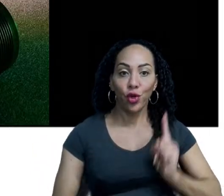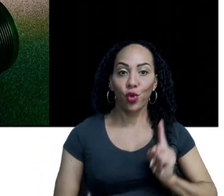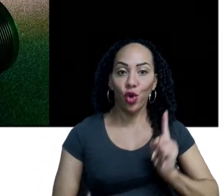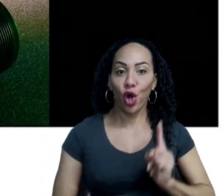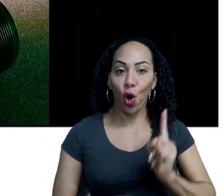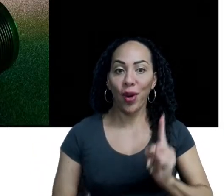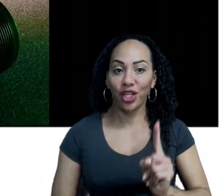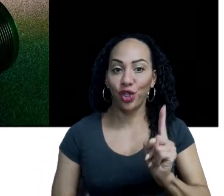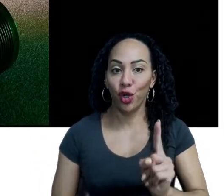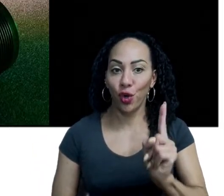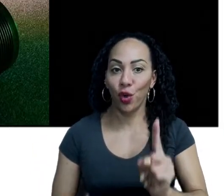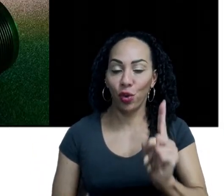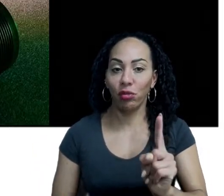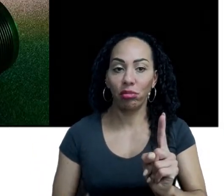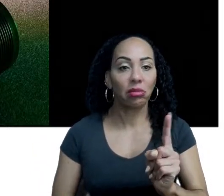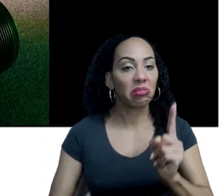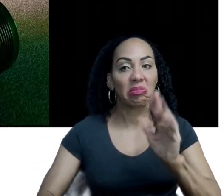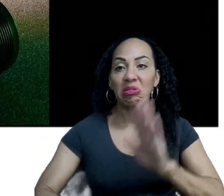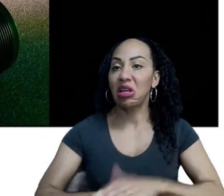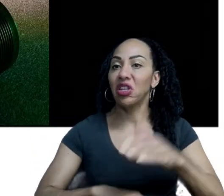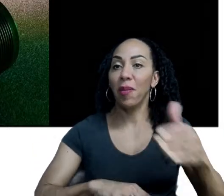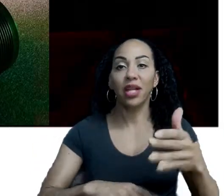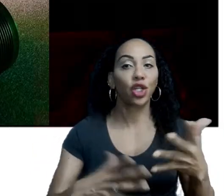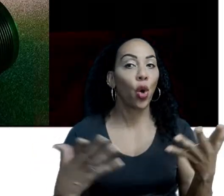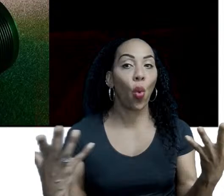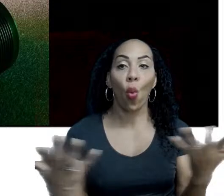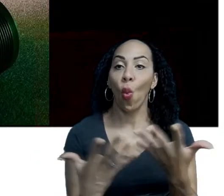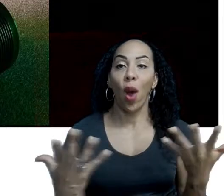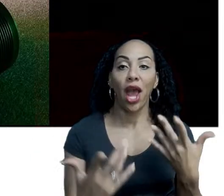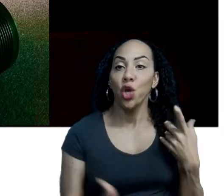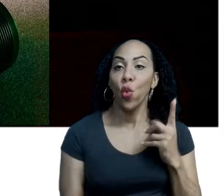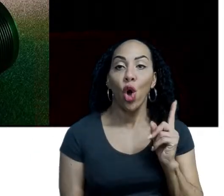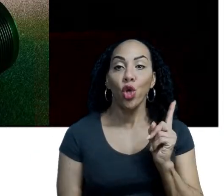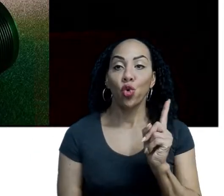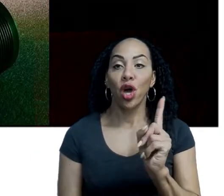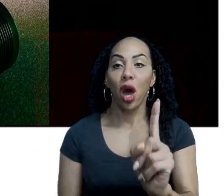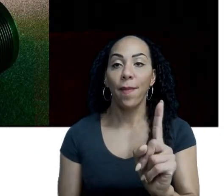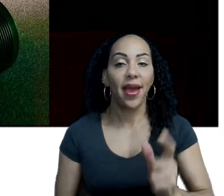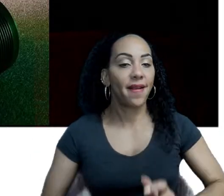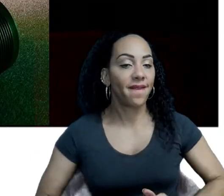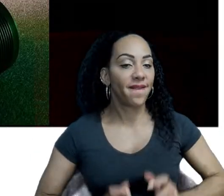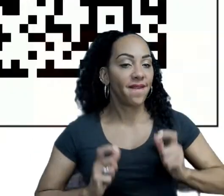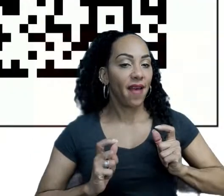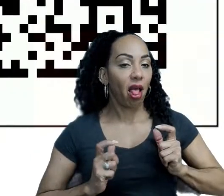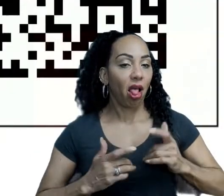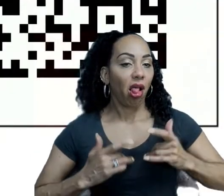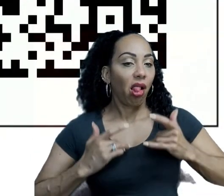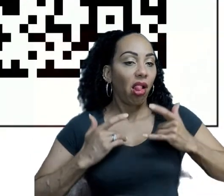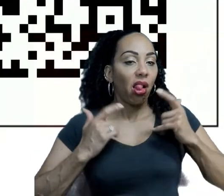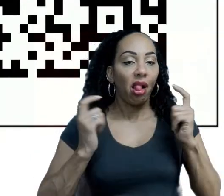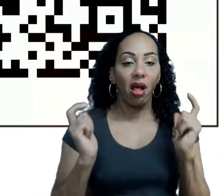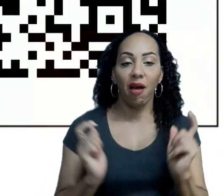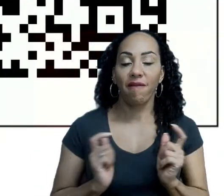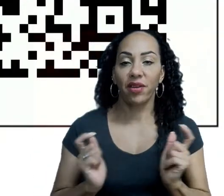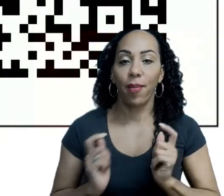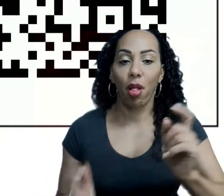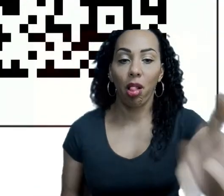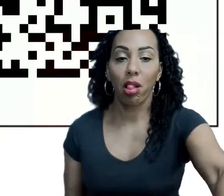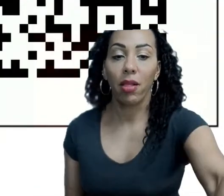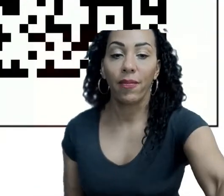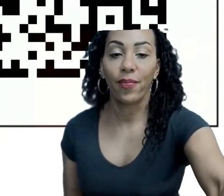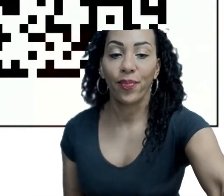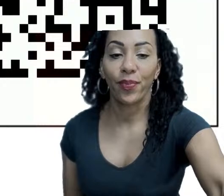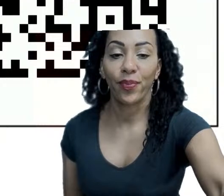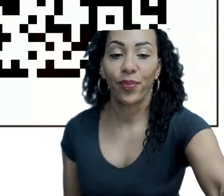were, they could feel comfortable and able to engage. I'm going to direct you somewhere now,